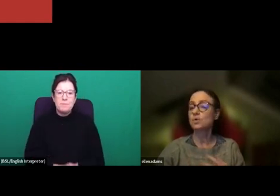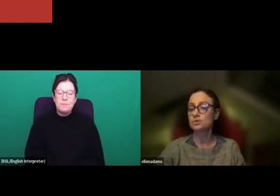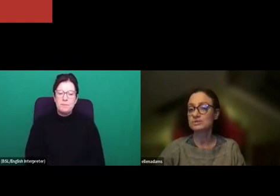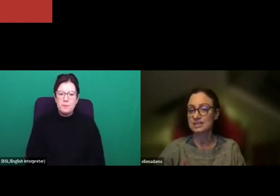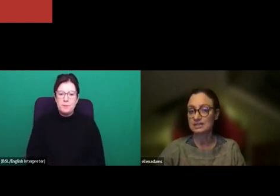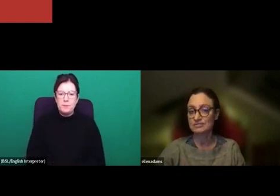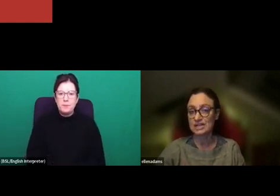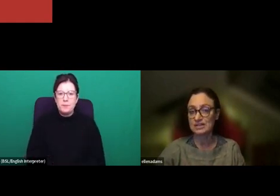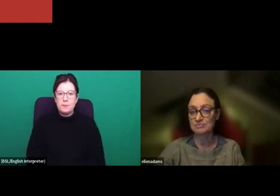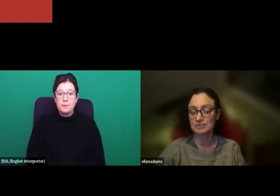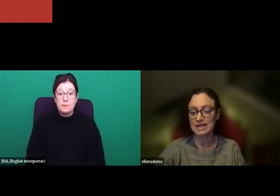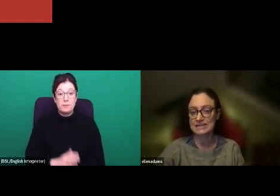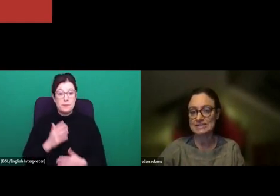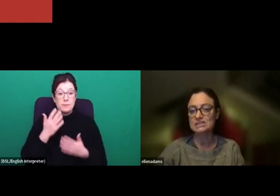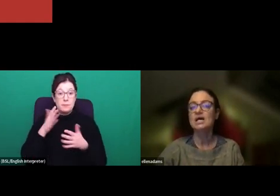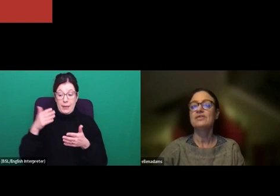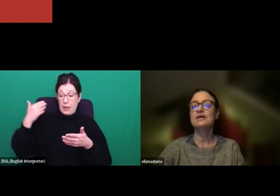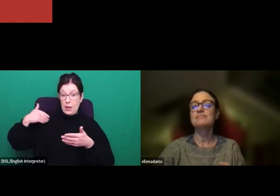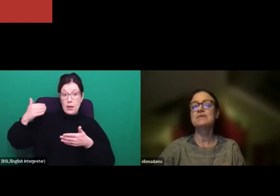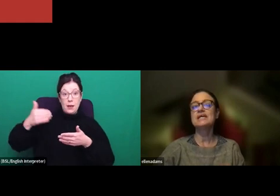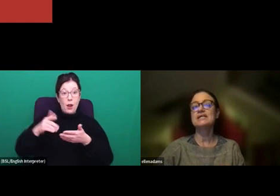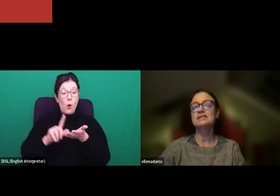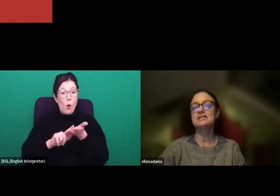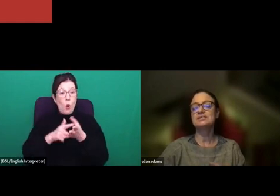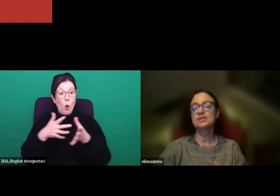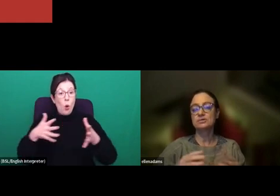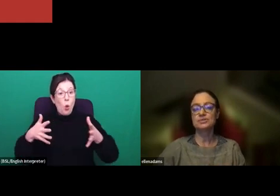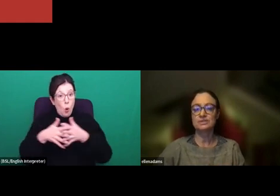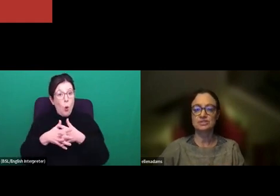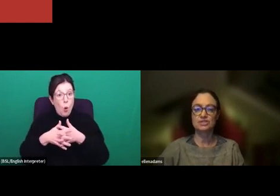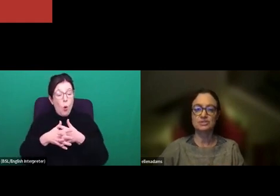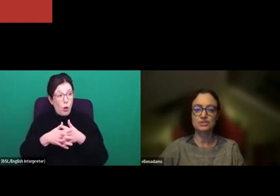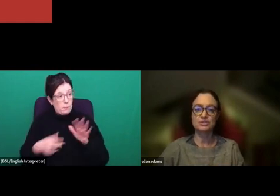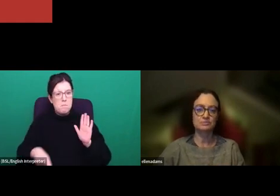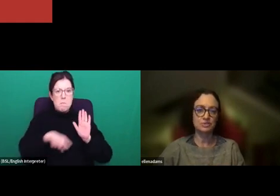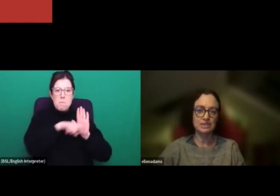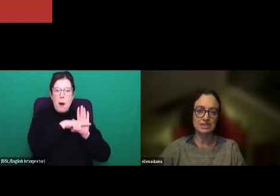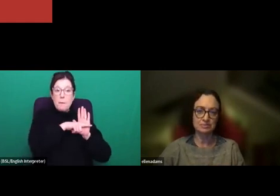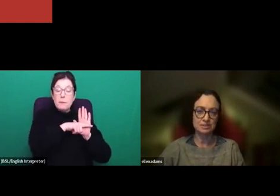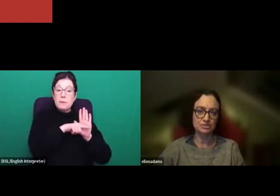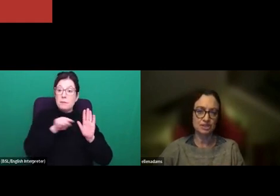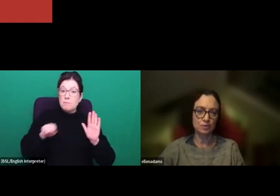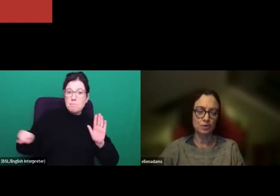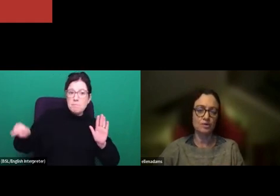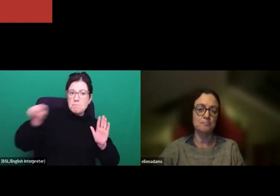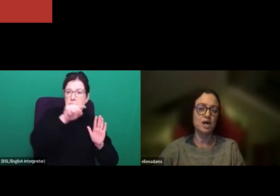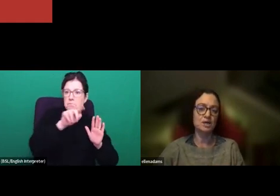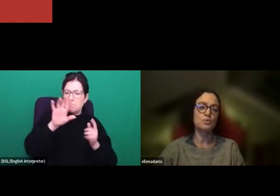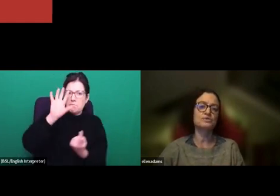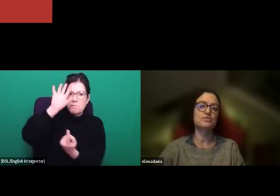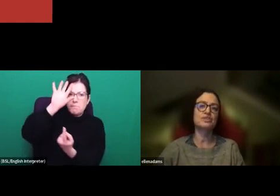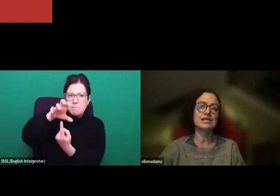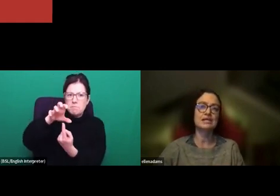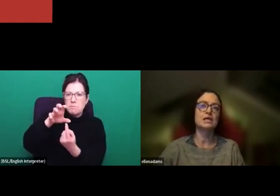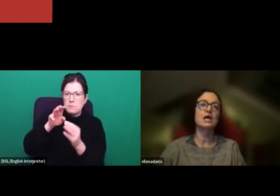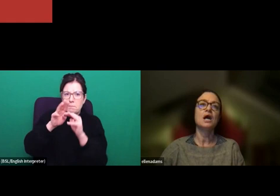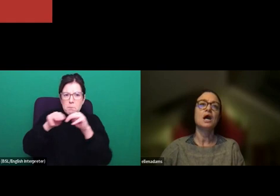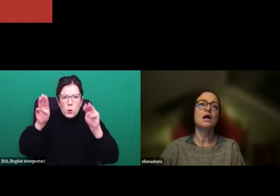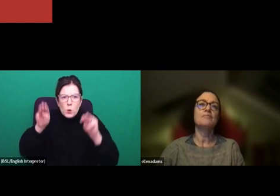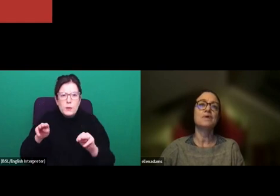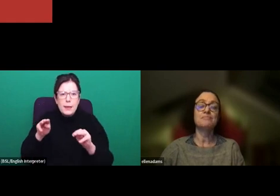the laws that have taken place that mean that cultural institutions, museums and so on might want to